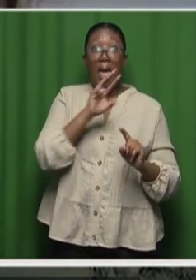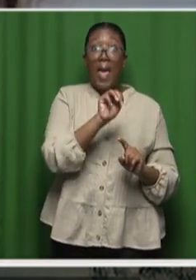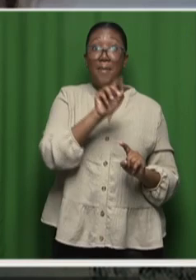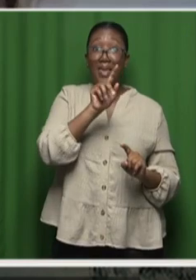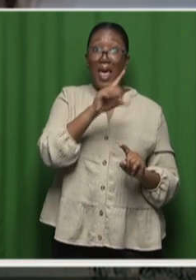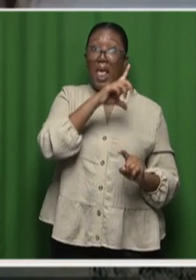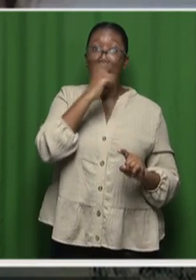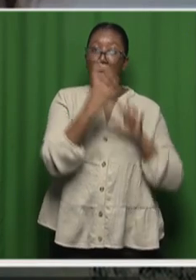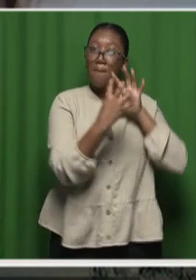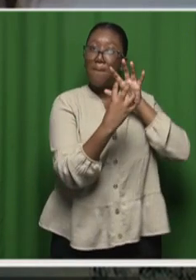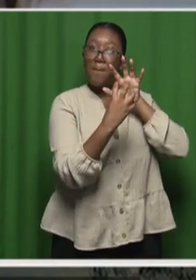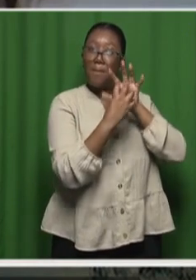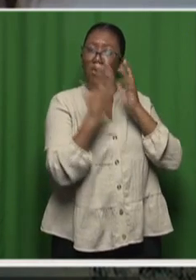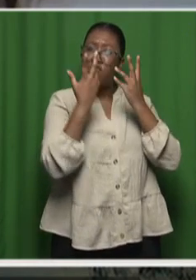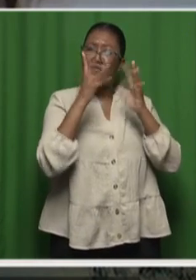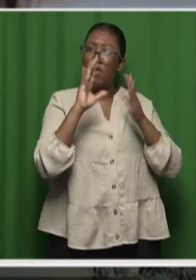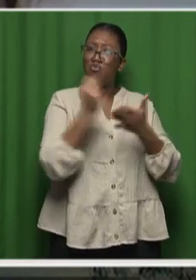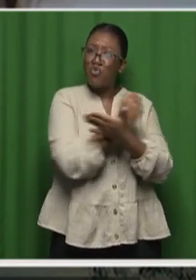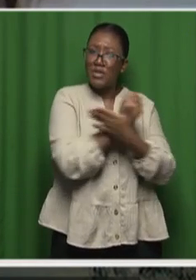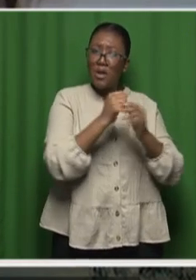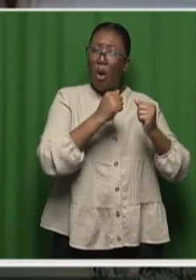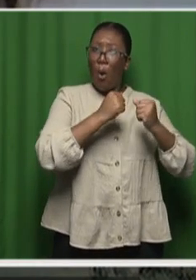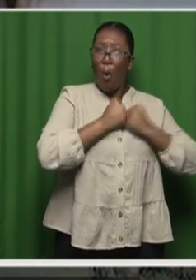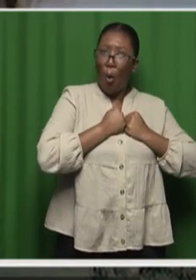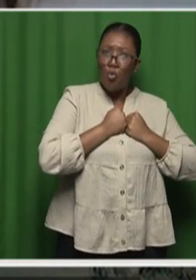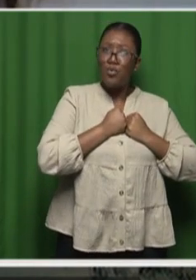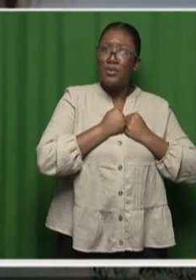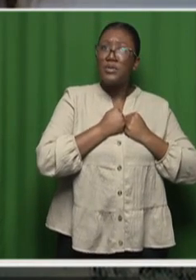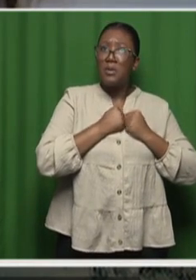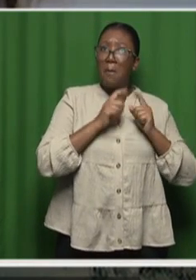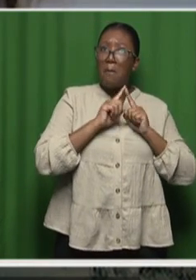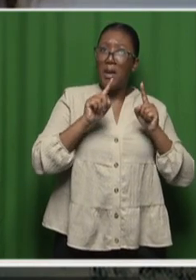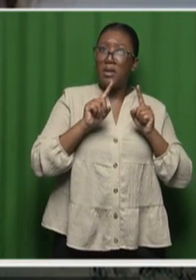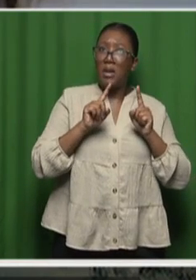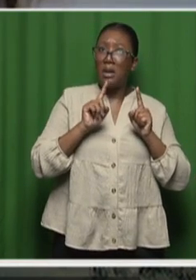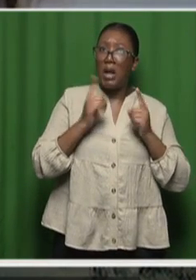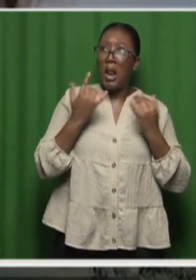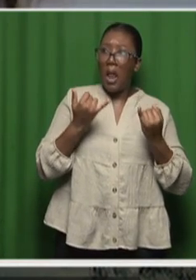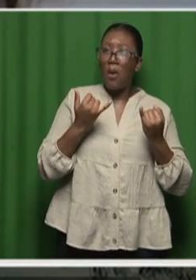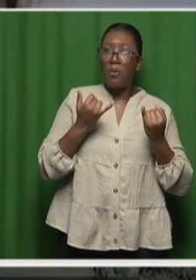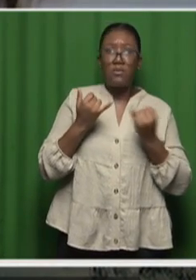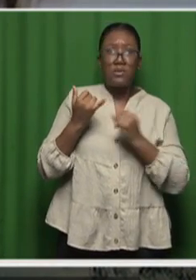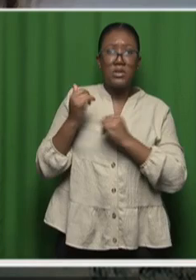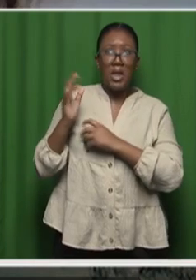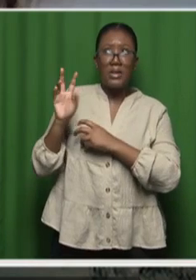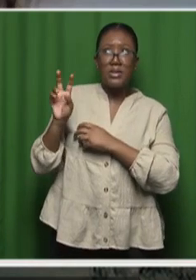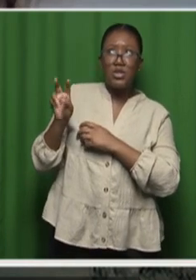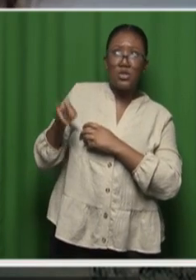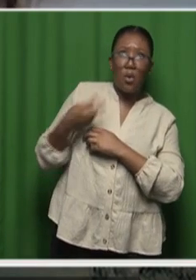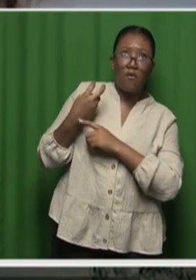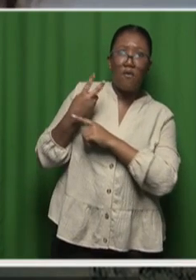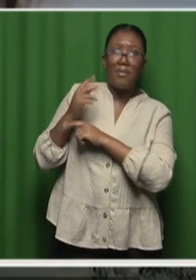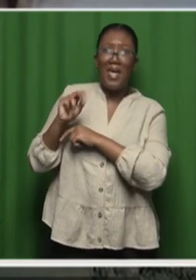its trademark and then ceded it over to the ANC. Those are the comments that he was making.